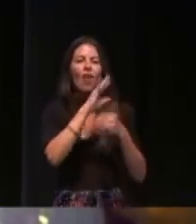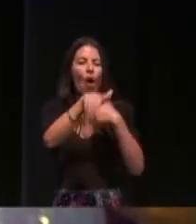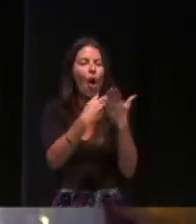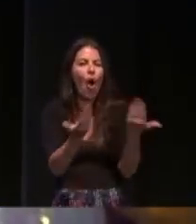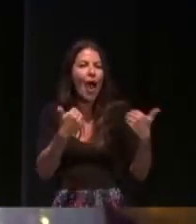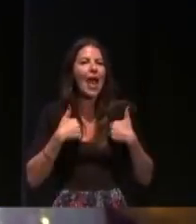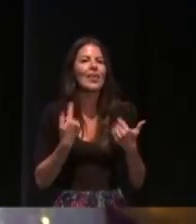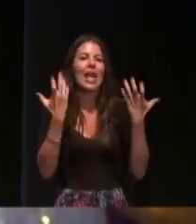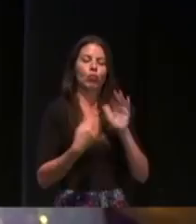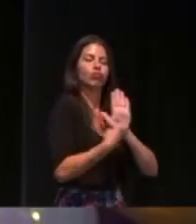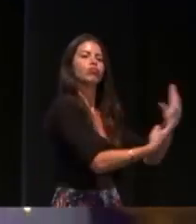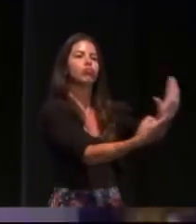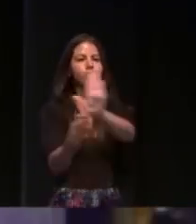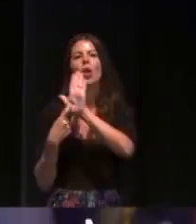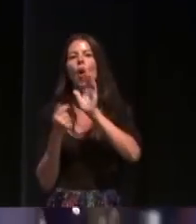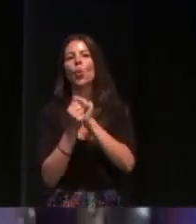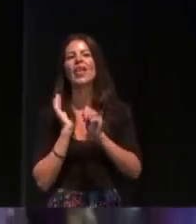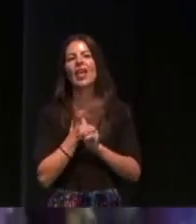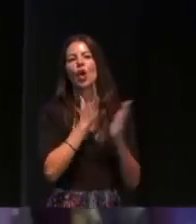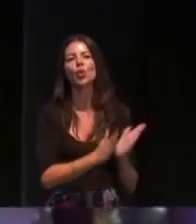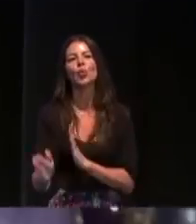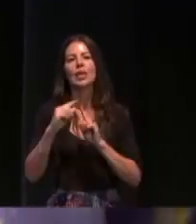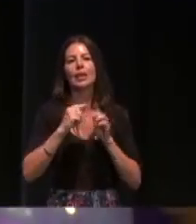Now we want to reveal it according to our unique pattern.